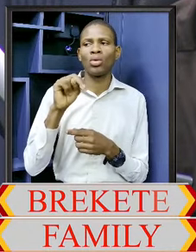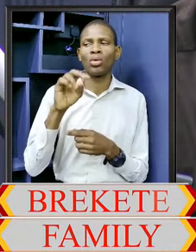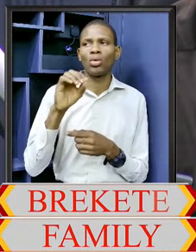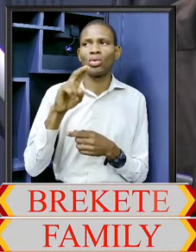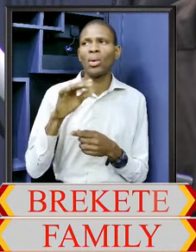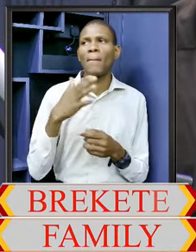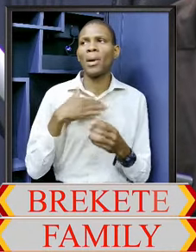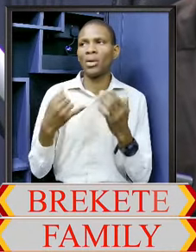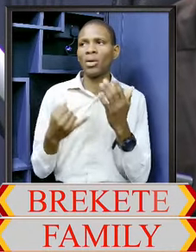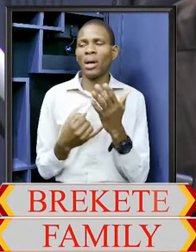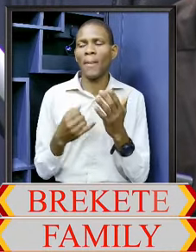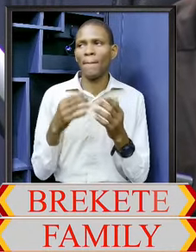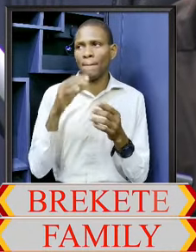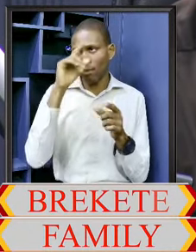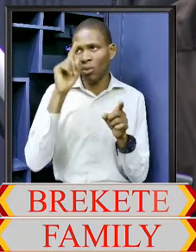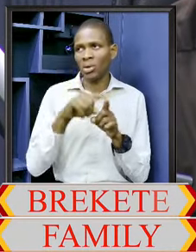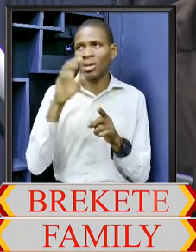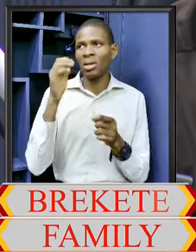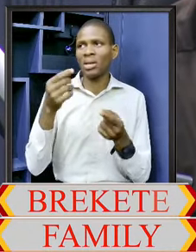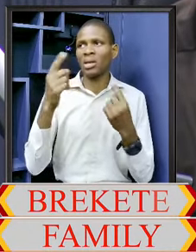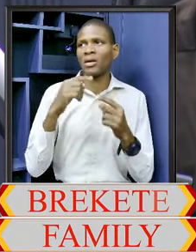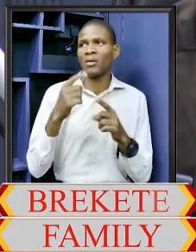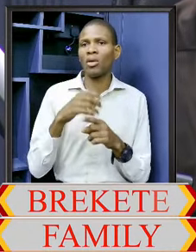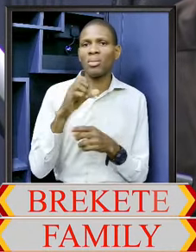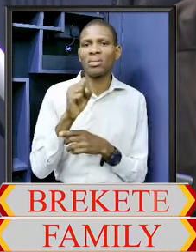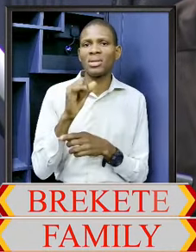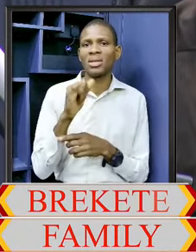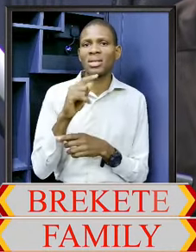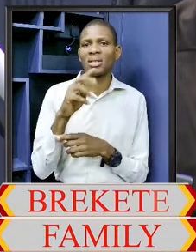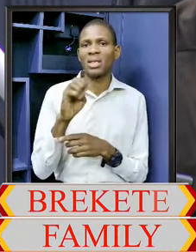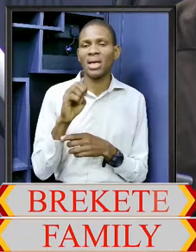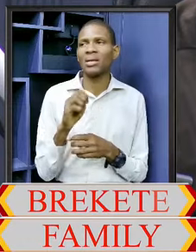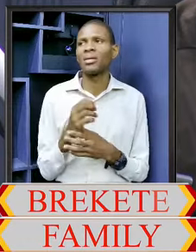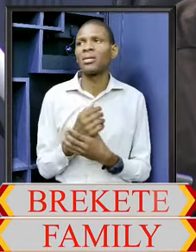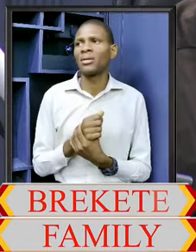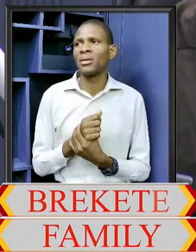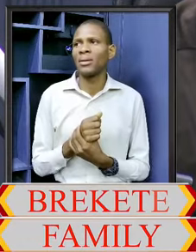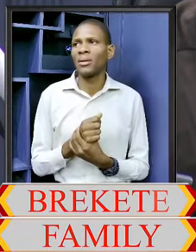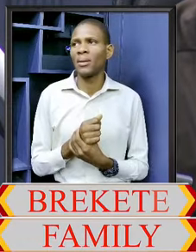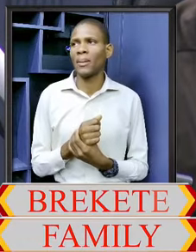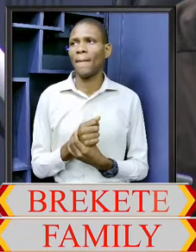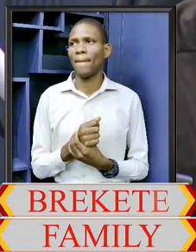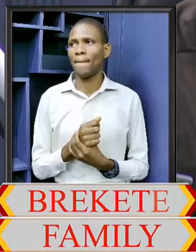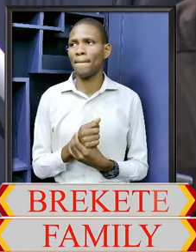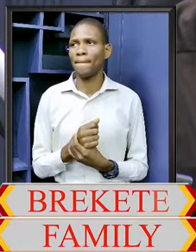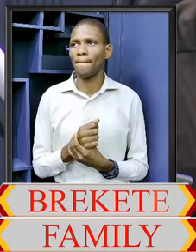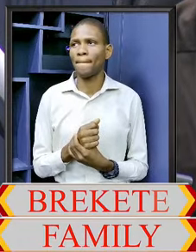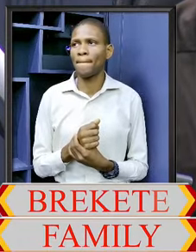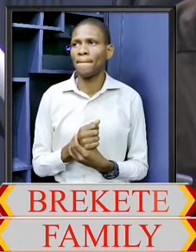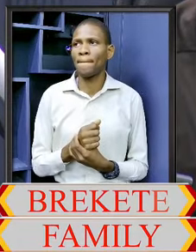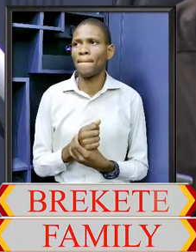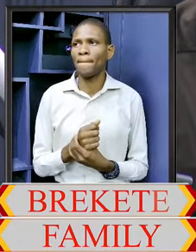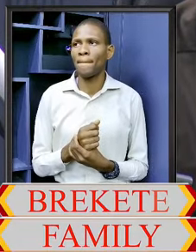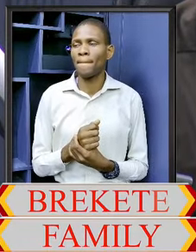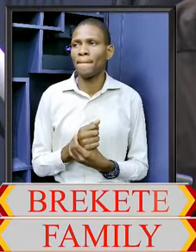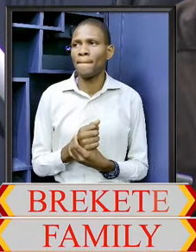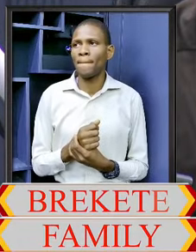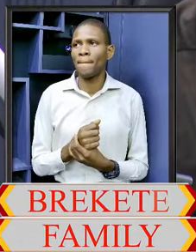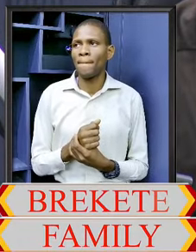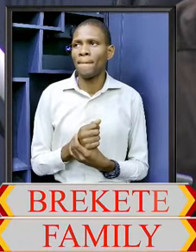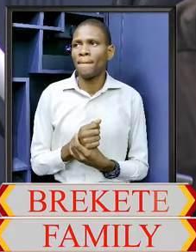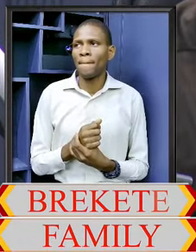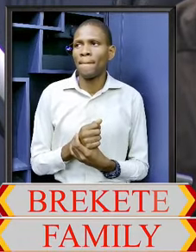So my younger brother, one day I now came from the side because I work at site at that Ochachori